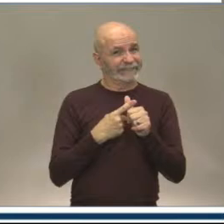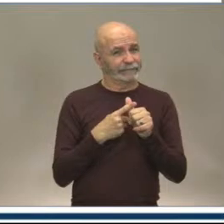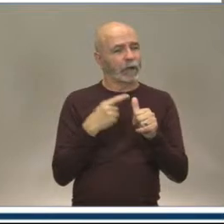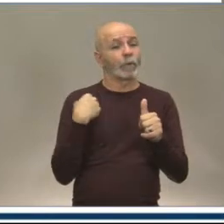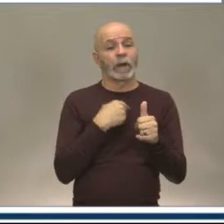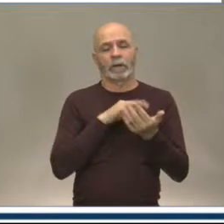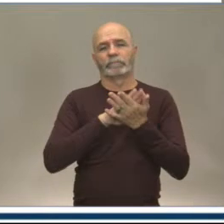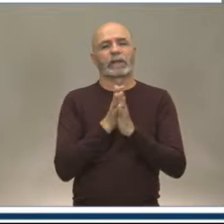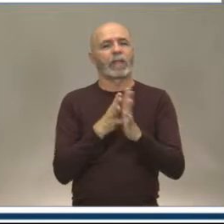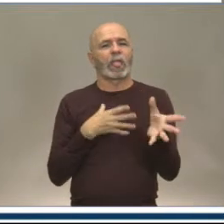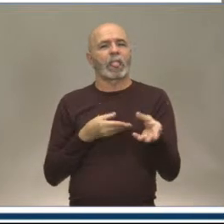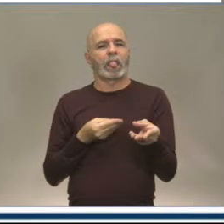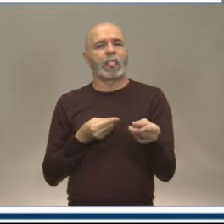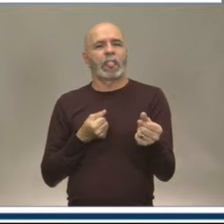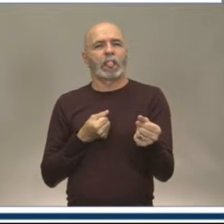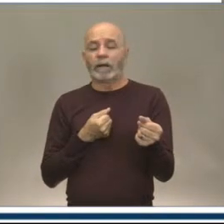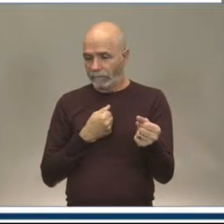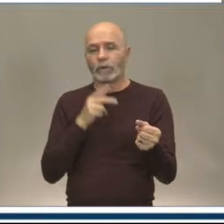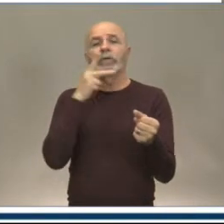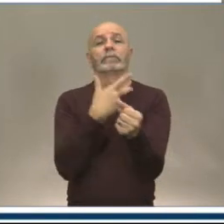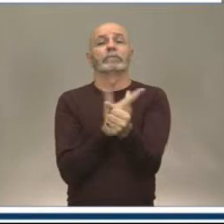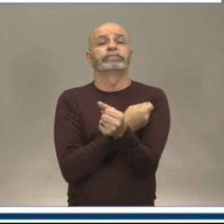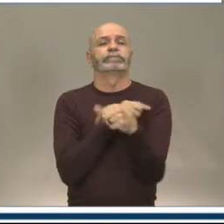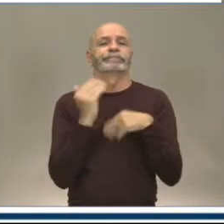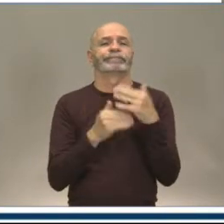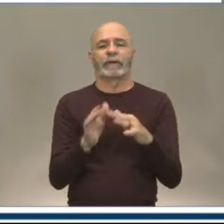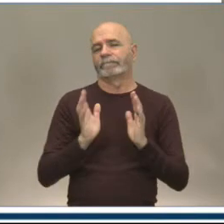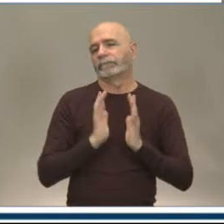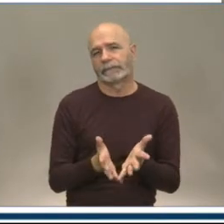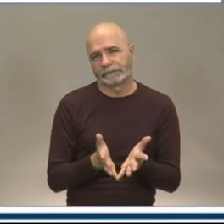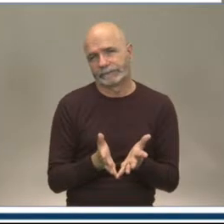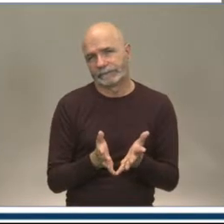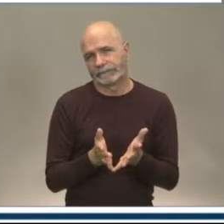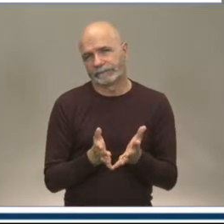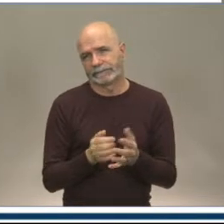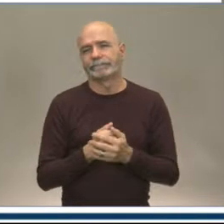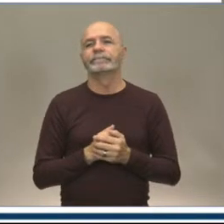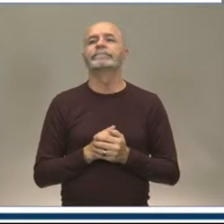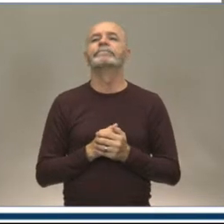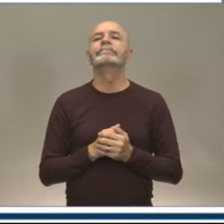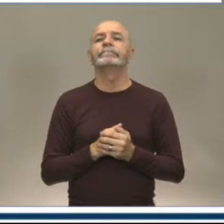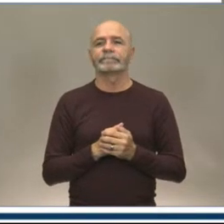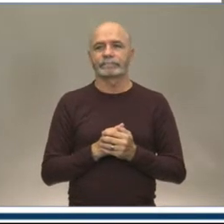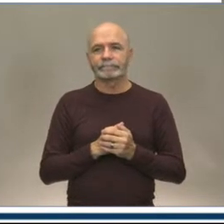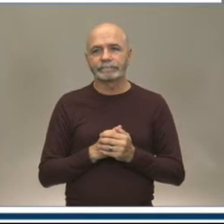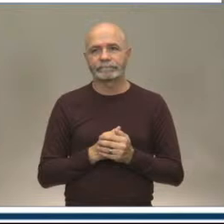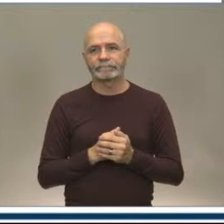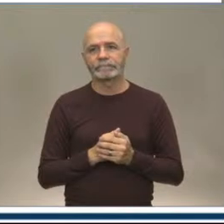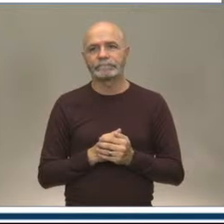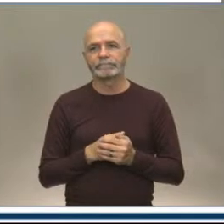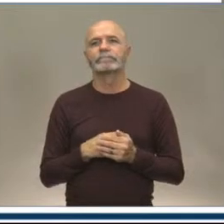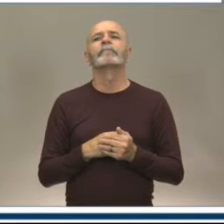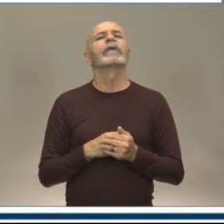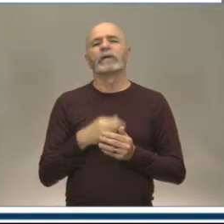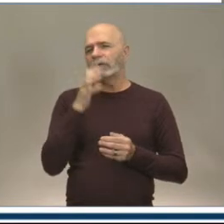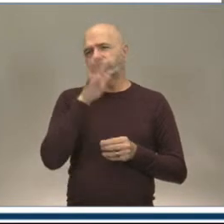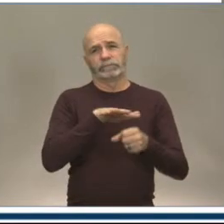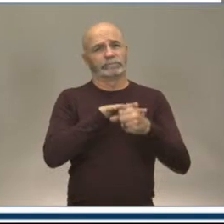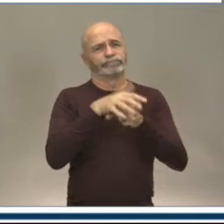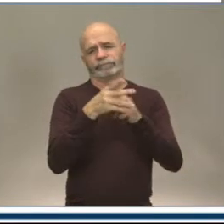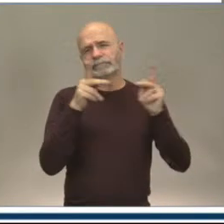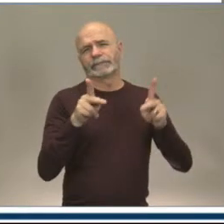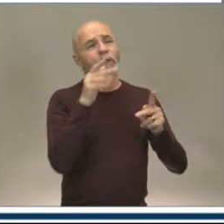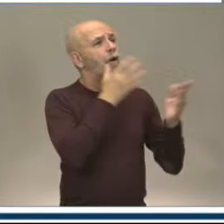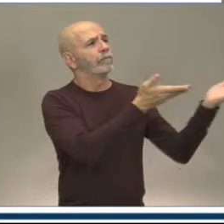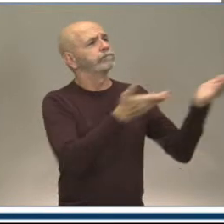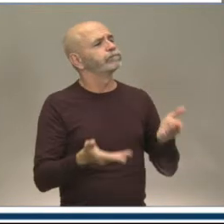we can get vaccine available for families and children. We'll have lots of ability for people to get immunized in the coming